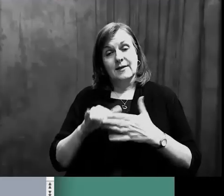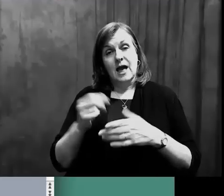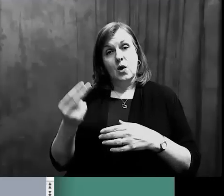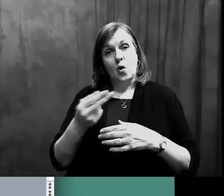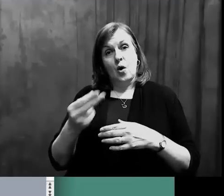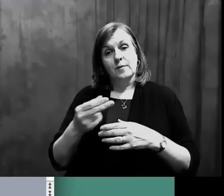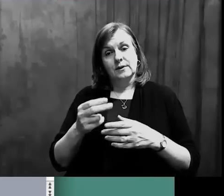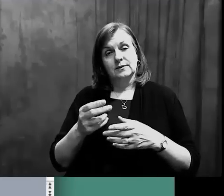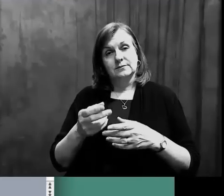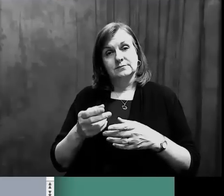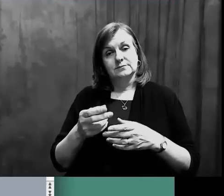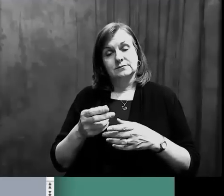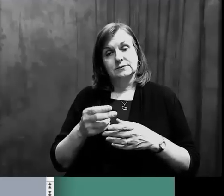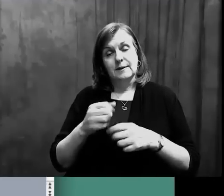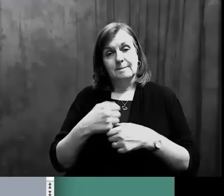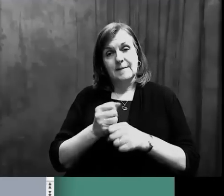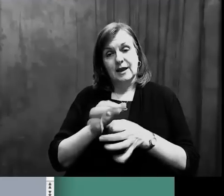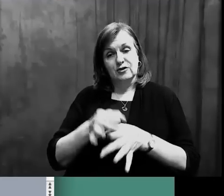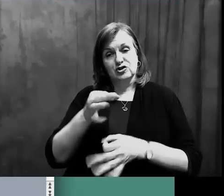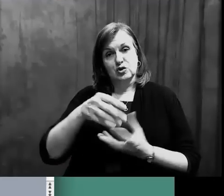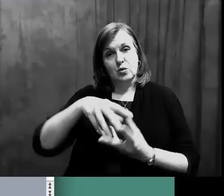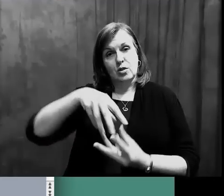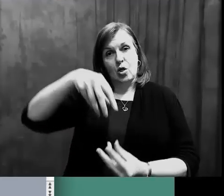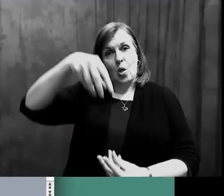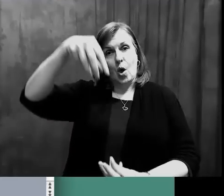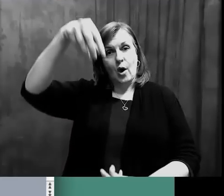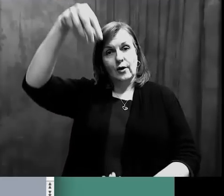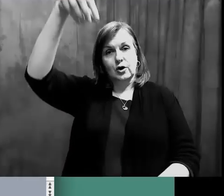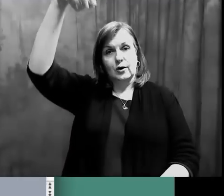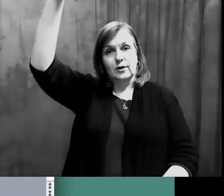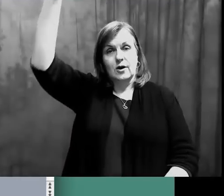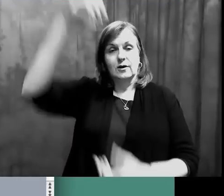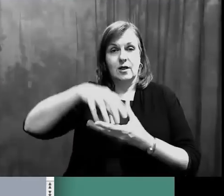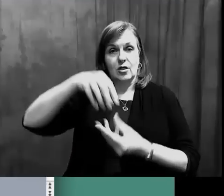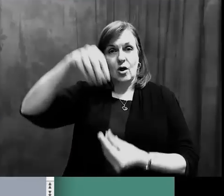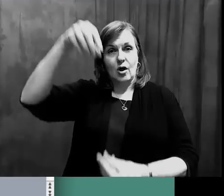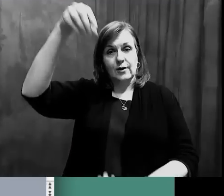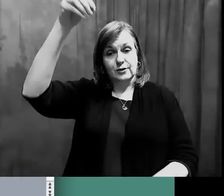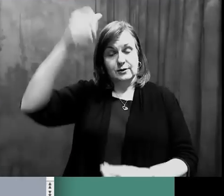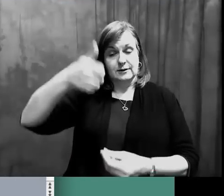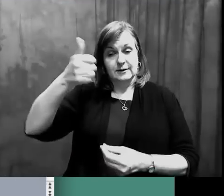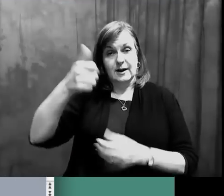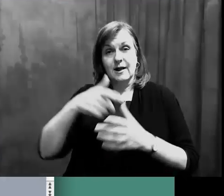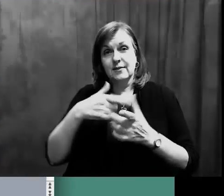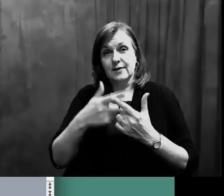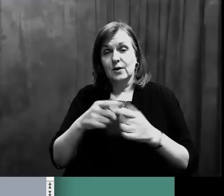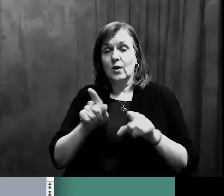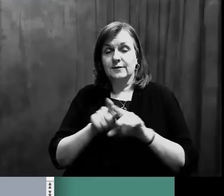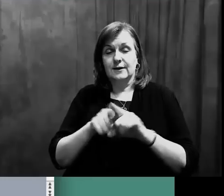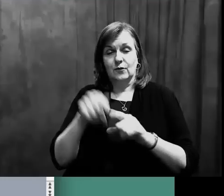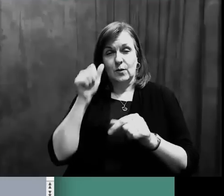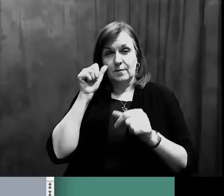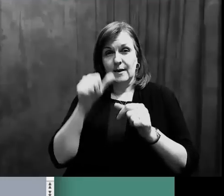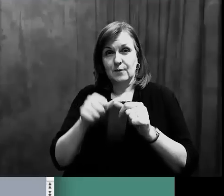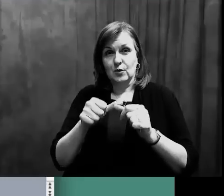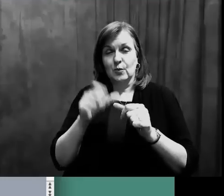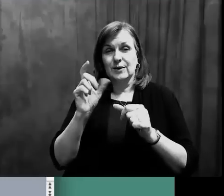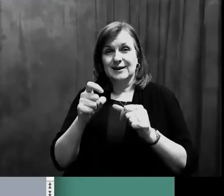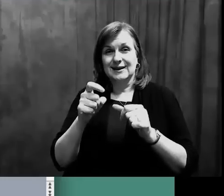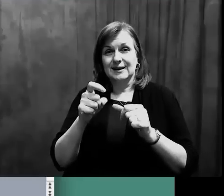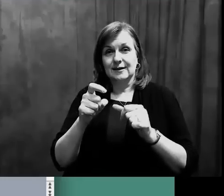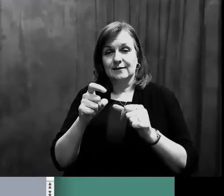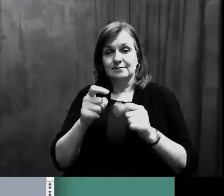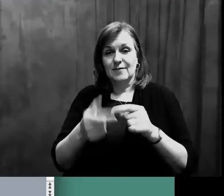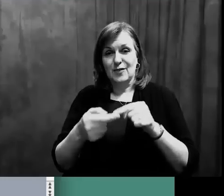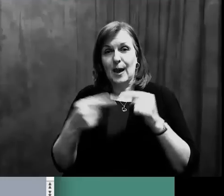and the constant increasing length of the shoot, the plant getting taller, we also are going to have to